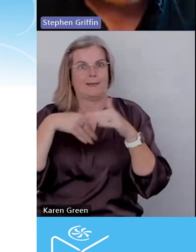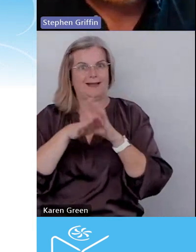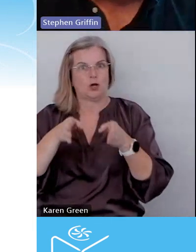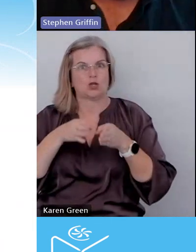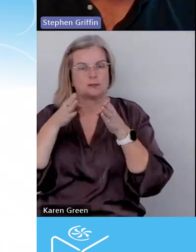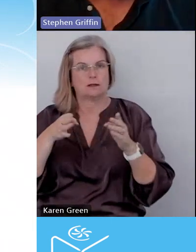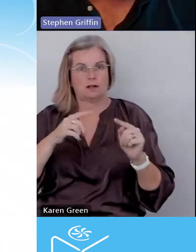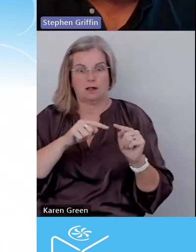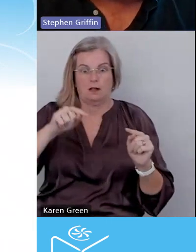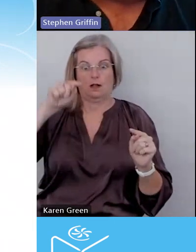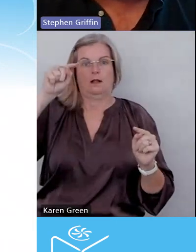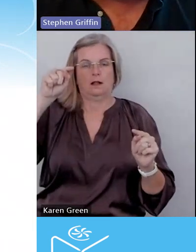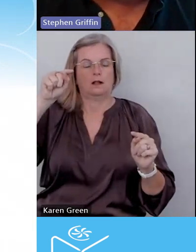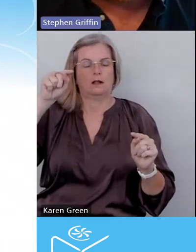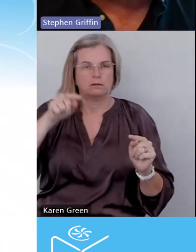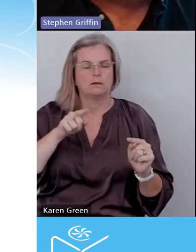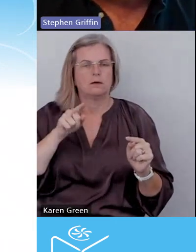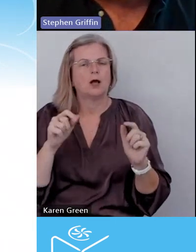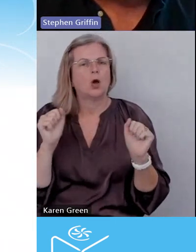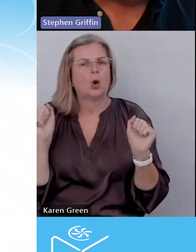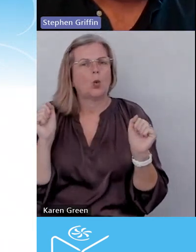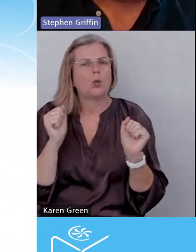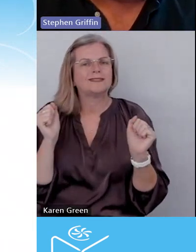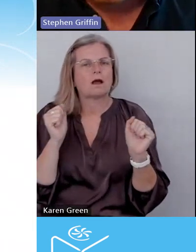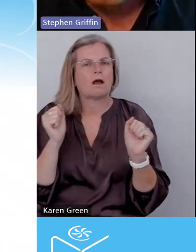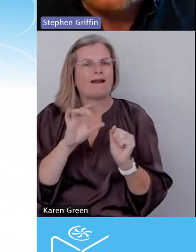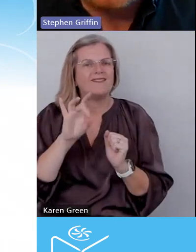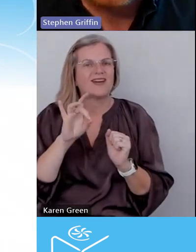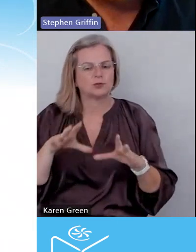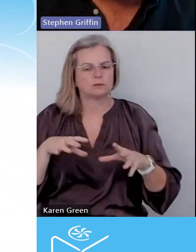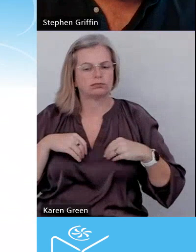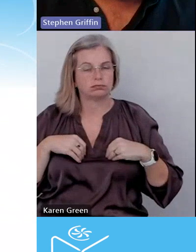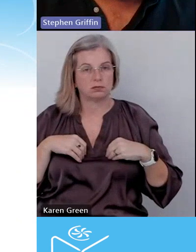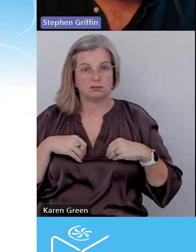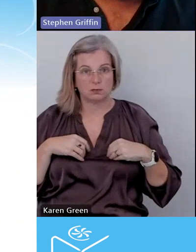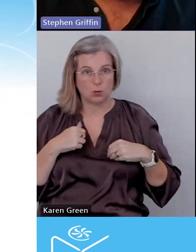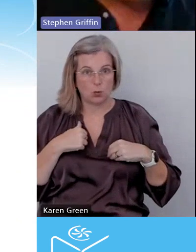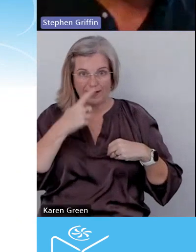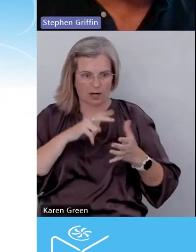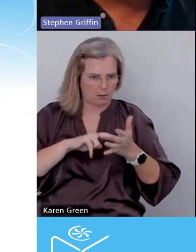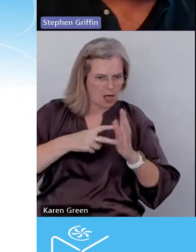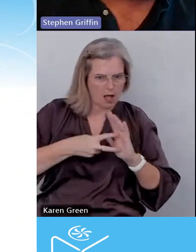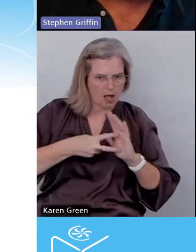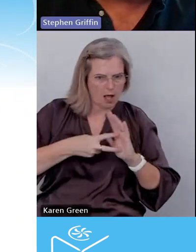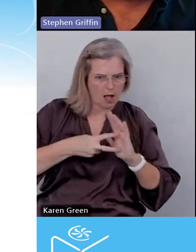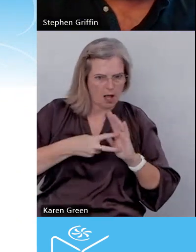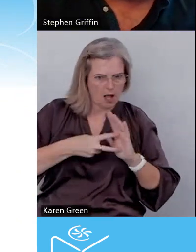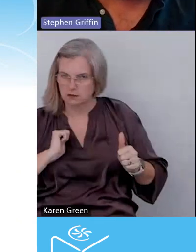good. And these winter peaks of infection are predictable, they're absolutely